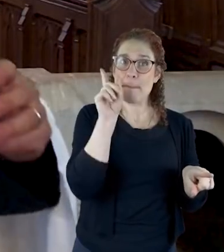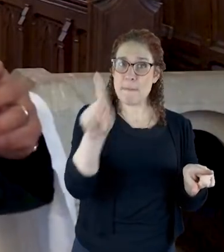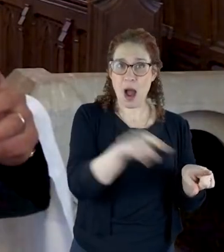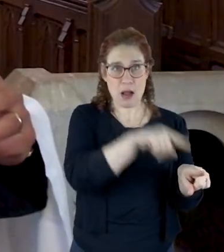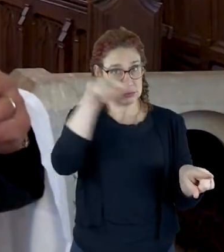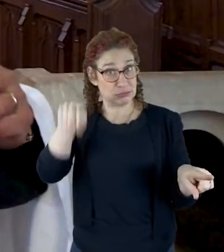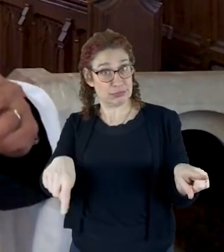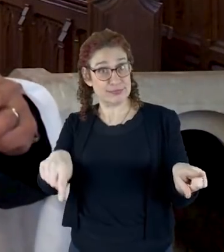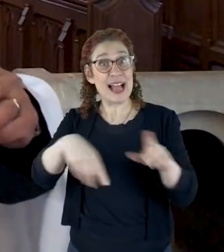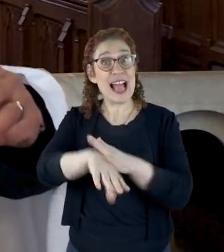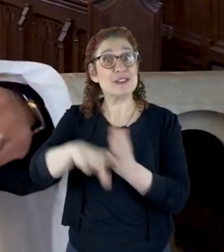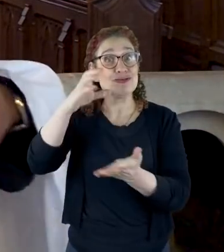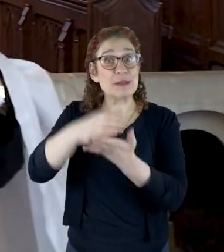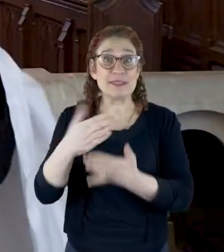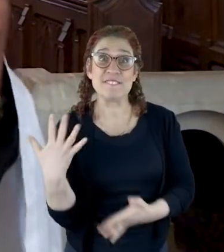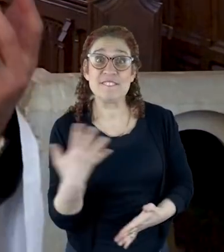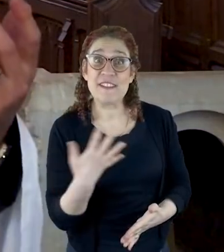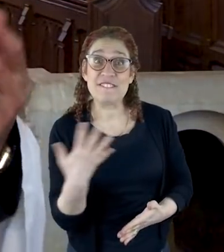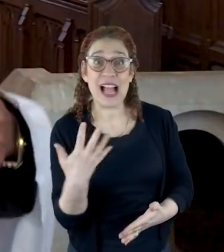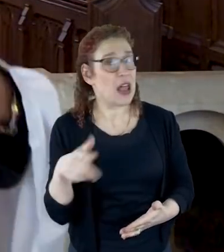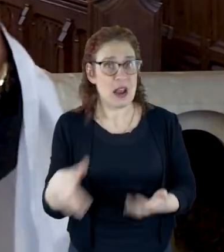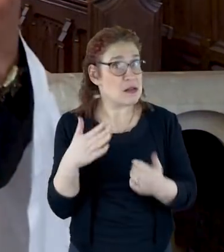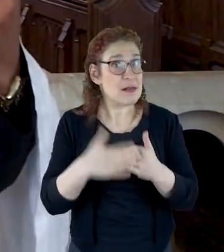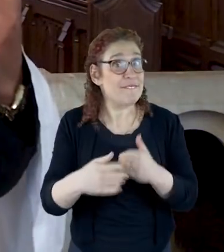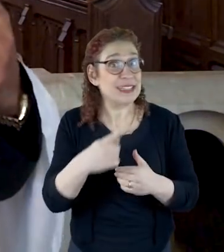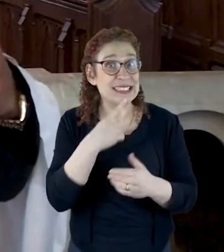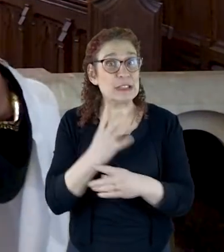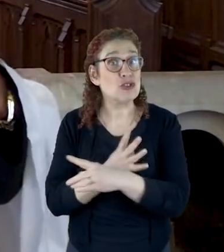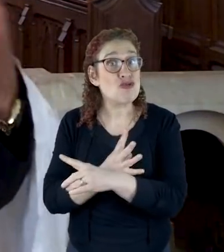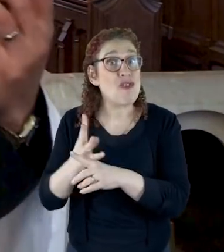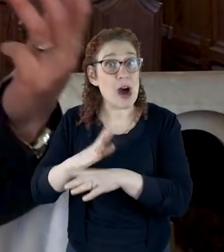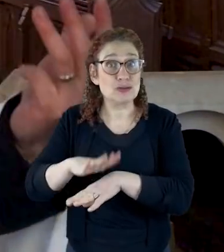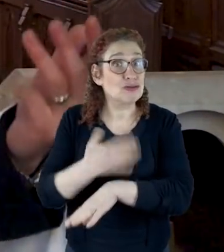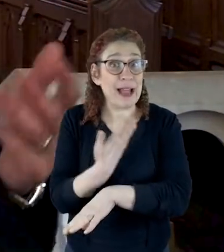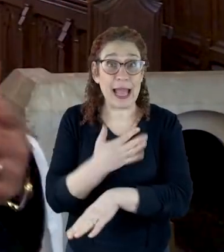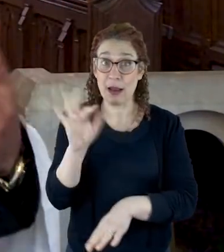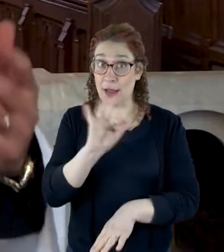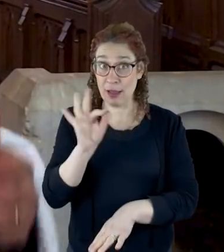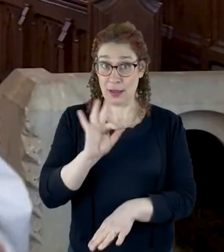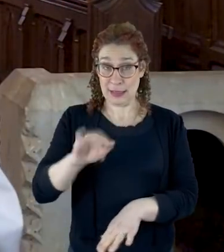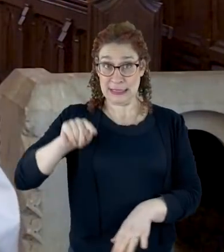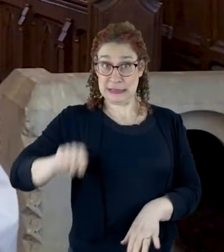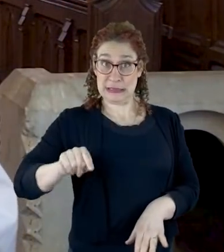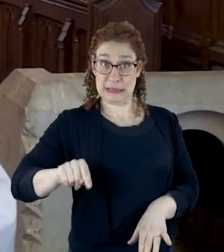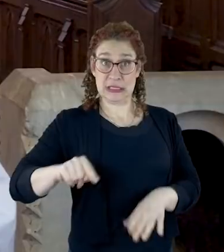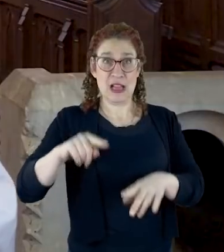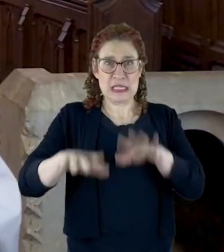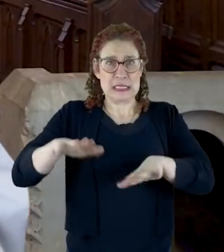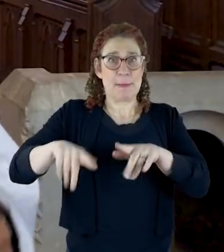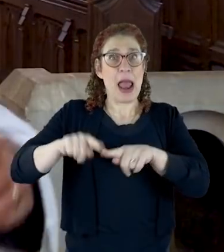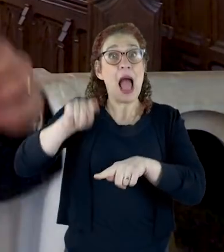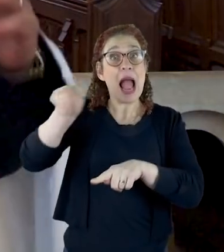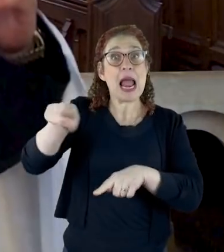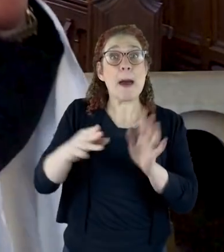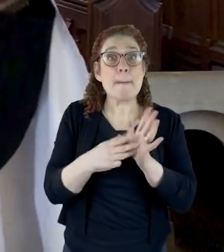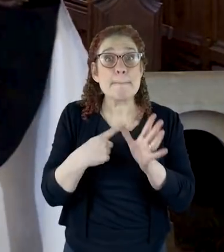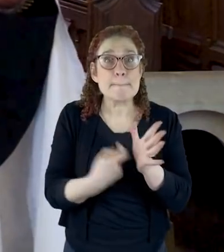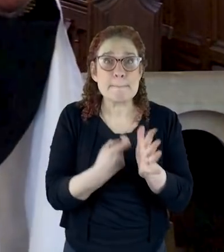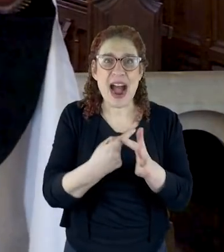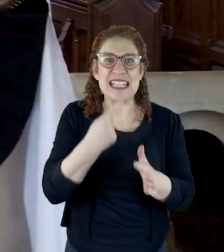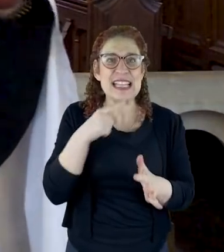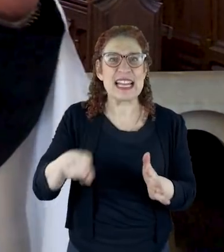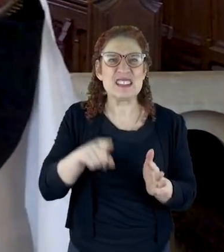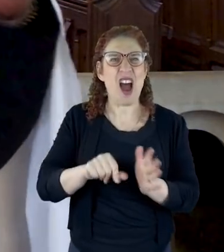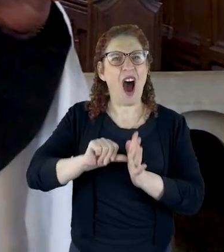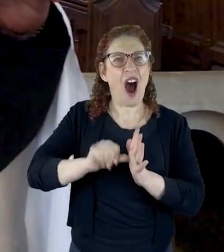there's no indication of that in chapter 15. In fact, when we look at the corresponding account in the Gospel of Mark, we read that they